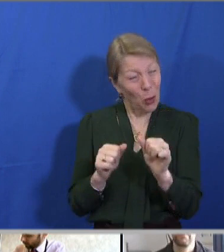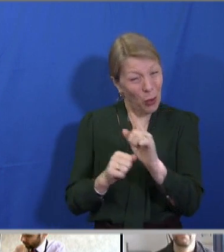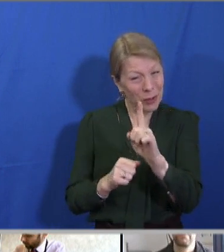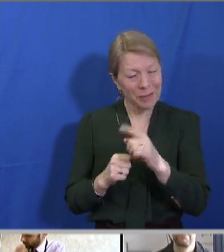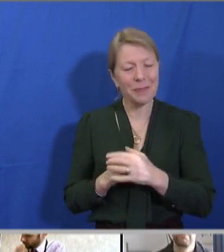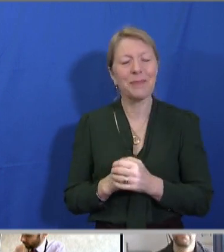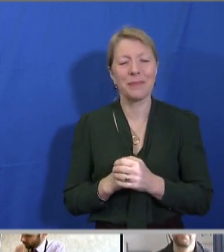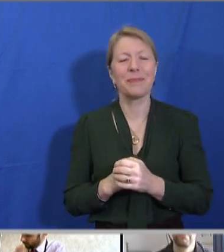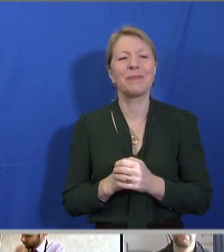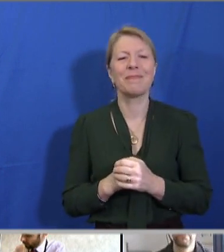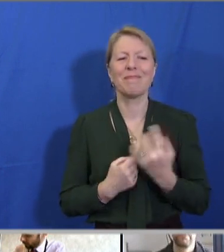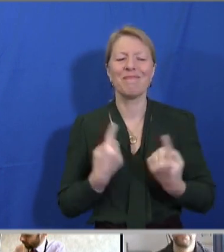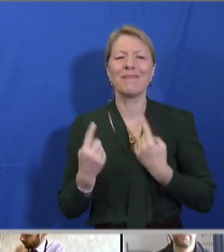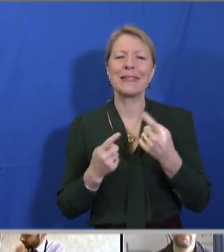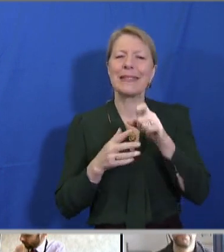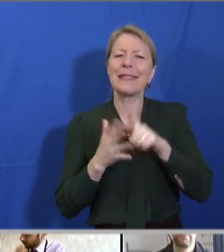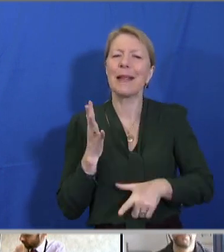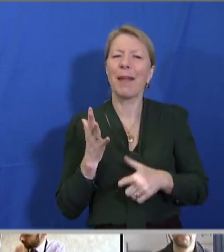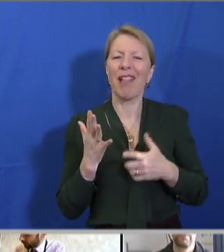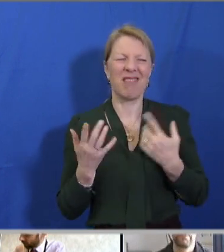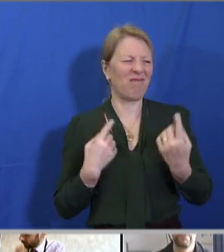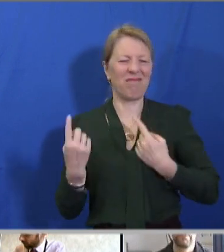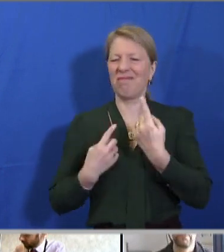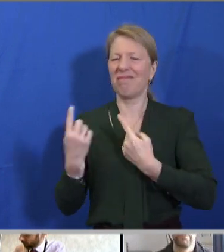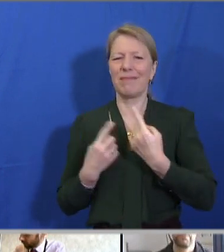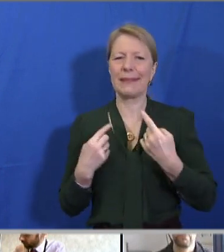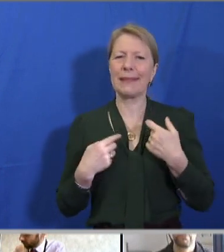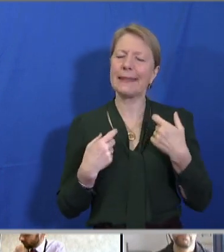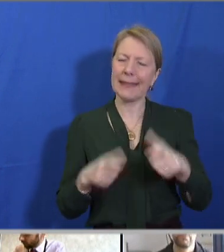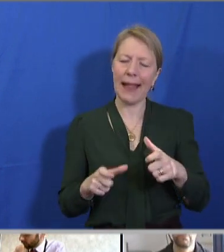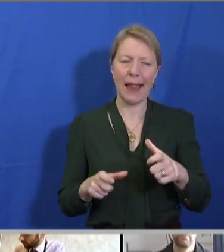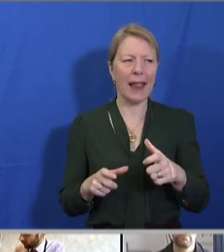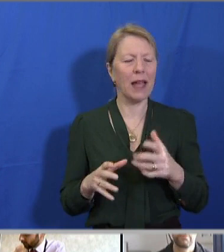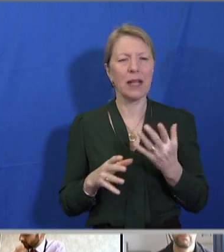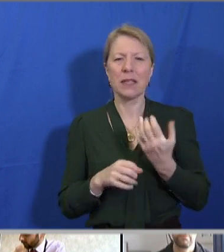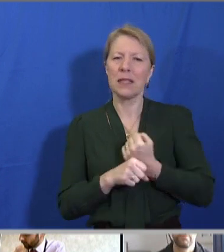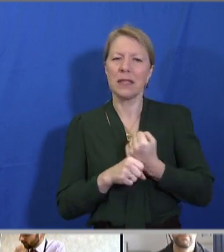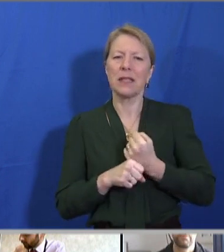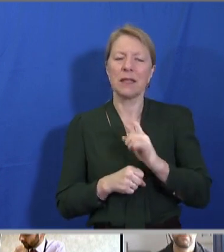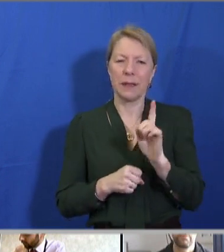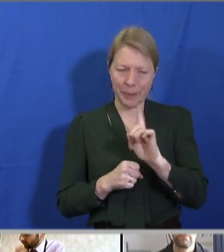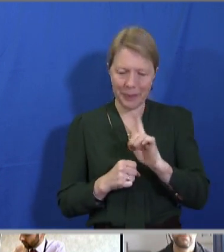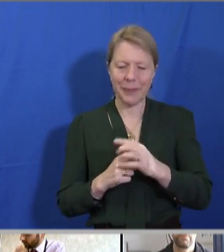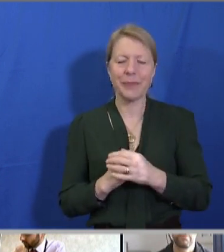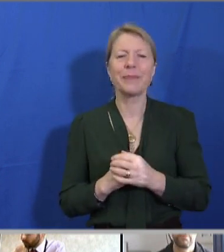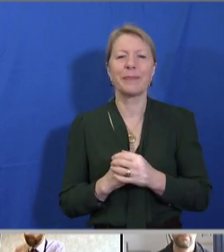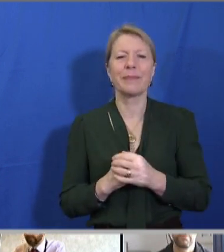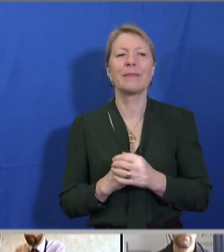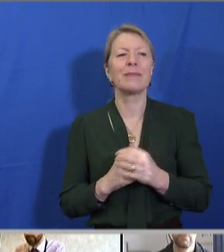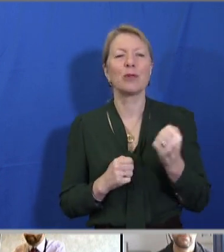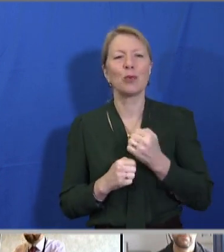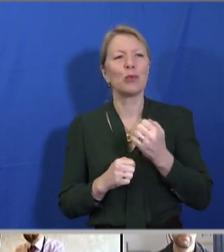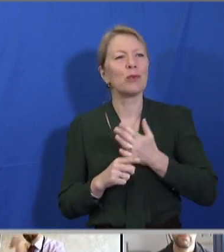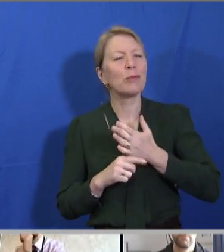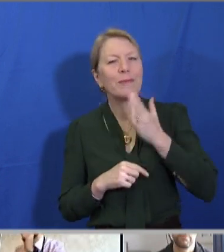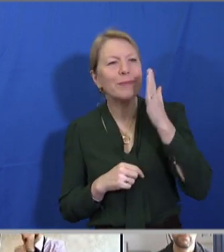Disabled people are still experiencing frustration about missing important appointments, medical